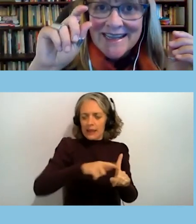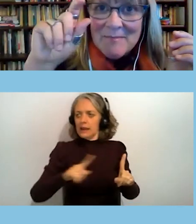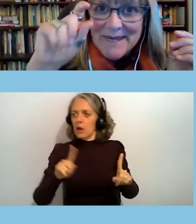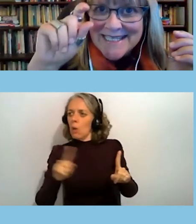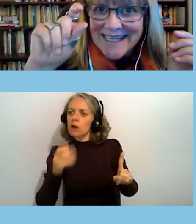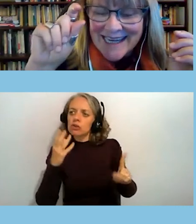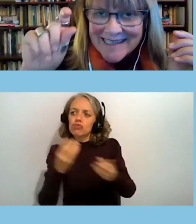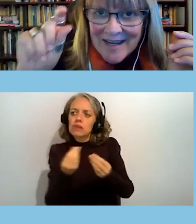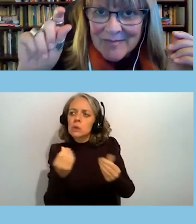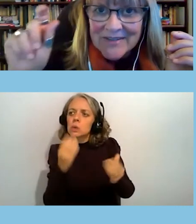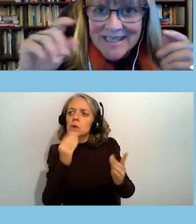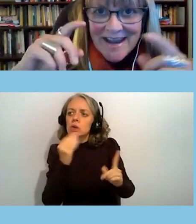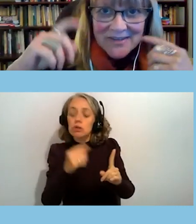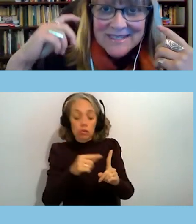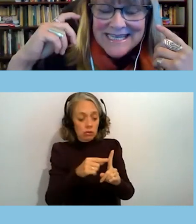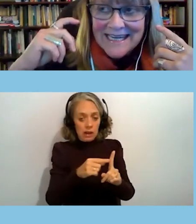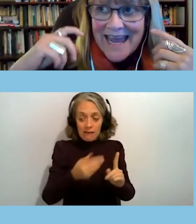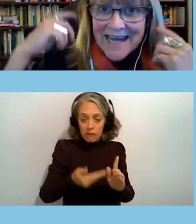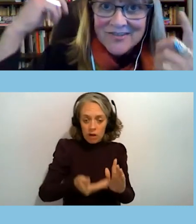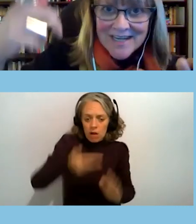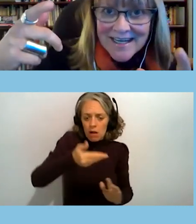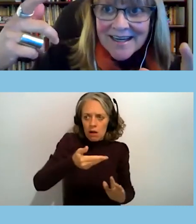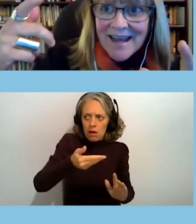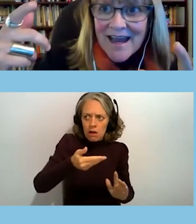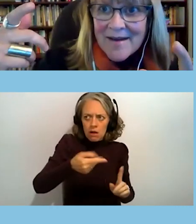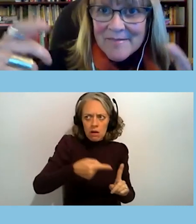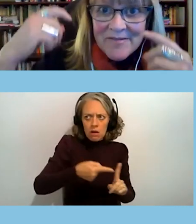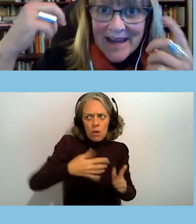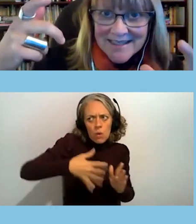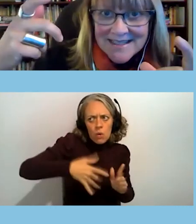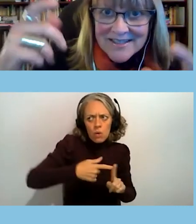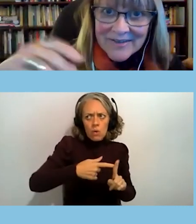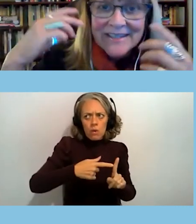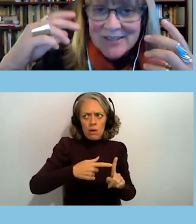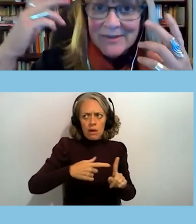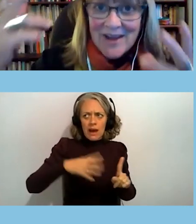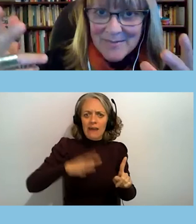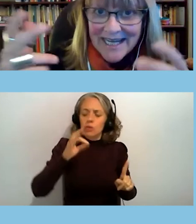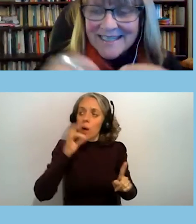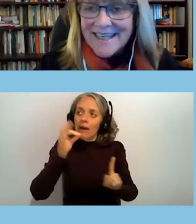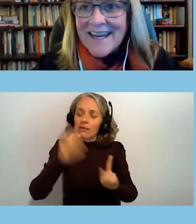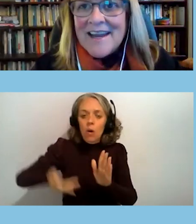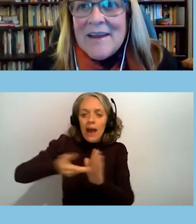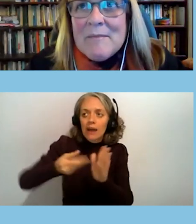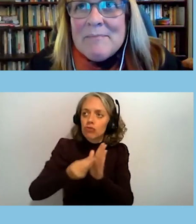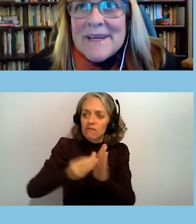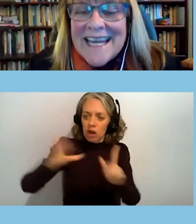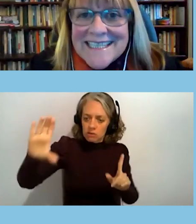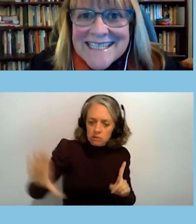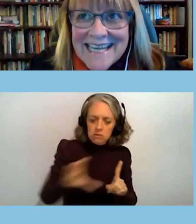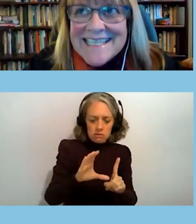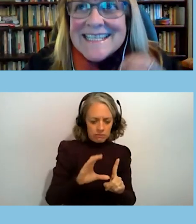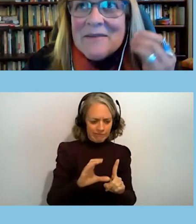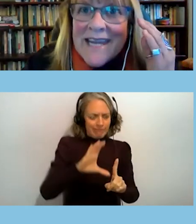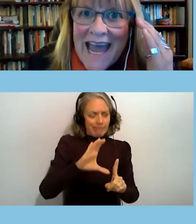of being that basic income unit, you have to go seek extra funds to accommodate. But